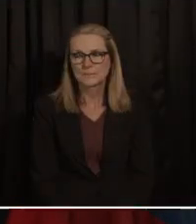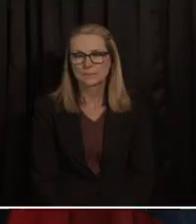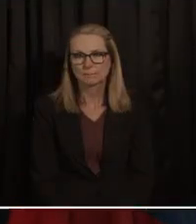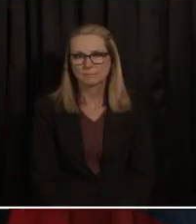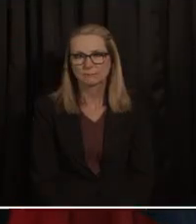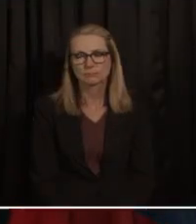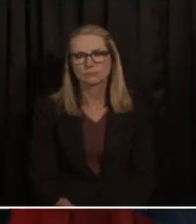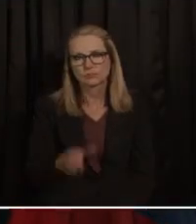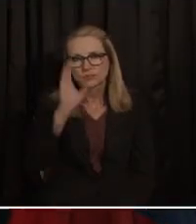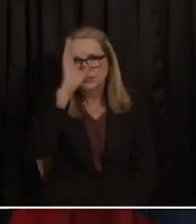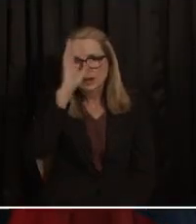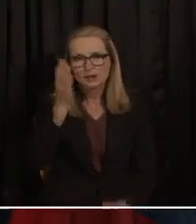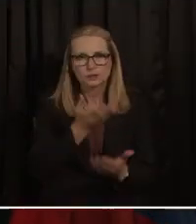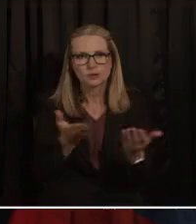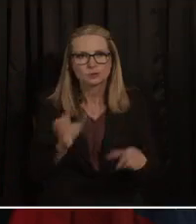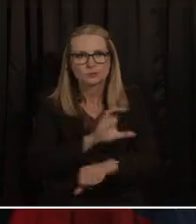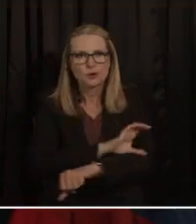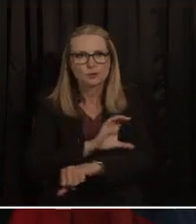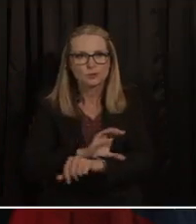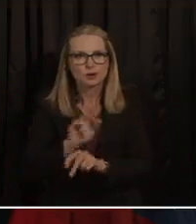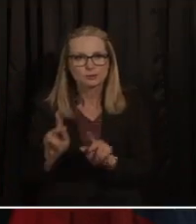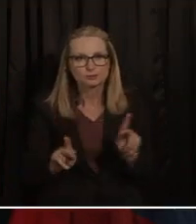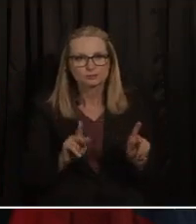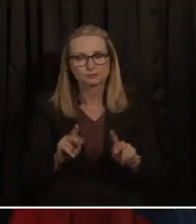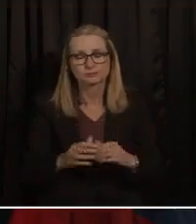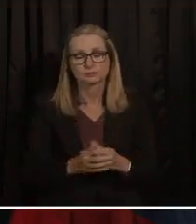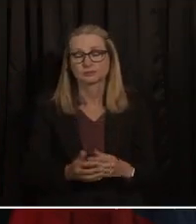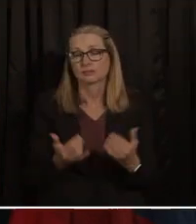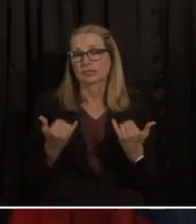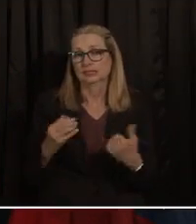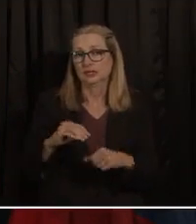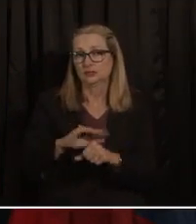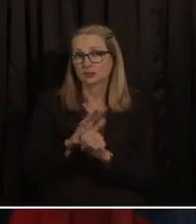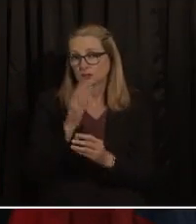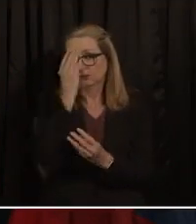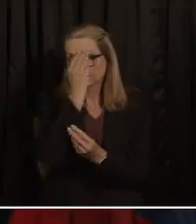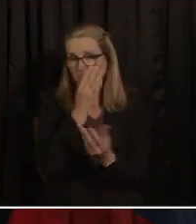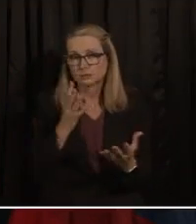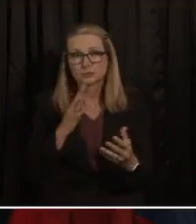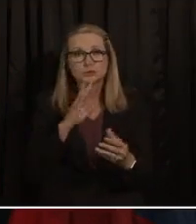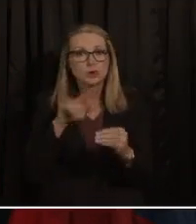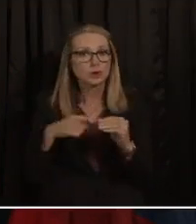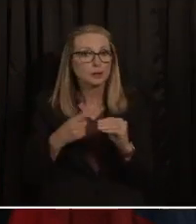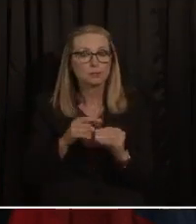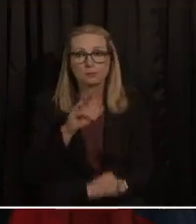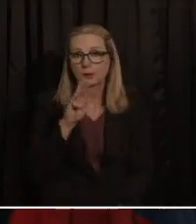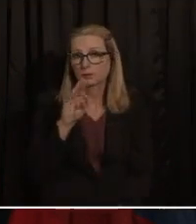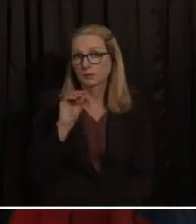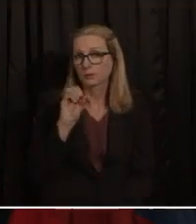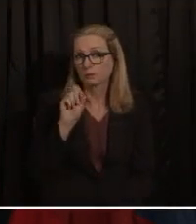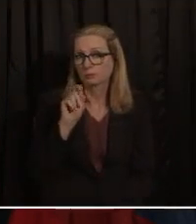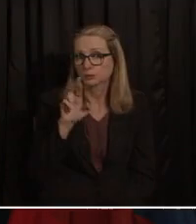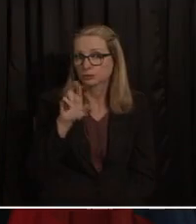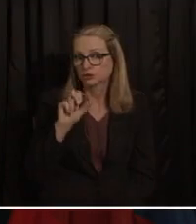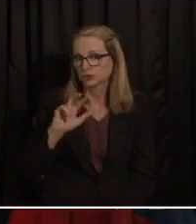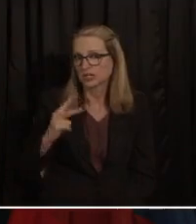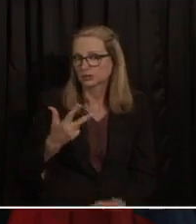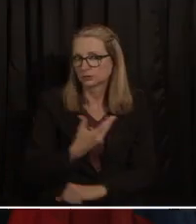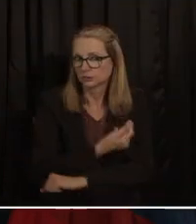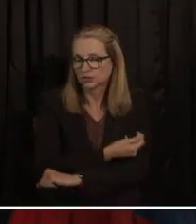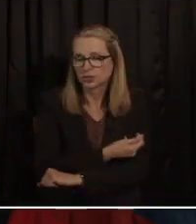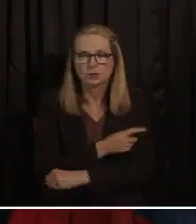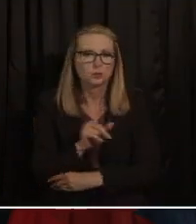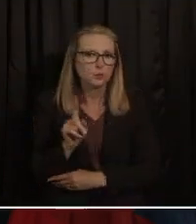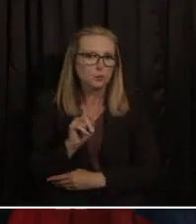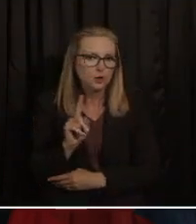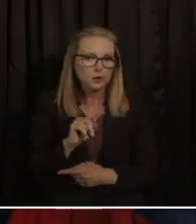Hello, Colorado. Today's COVID update, we're going to talk about boosters, who should get them, where you can get them, also some of the